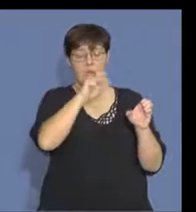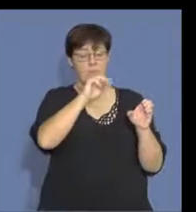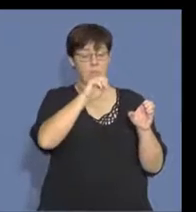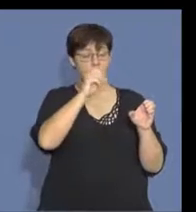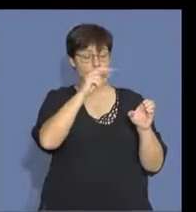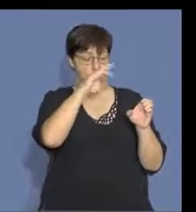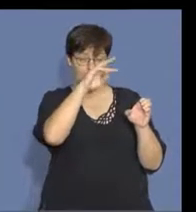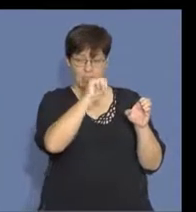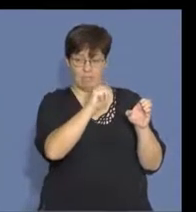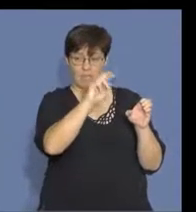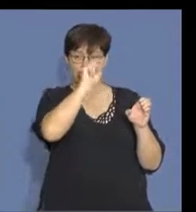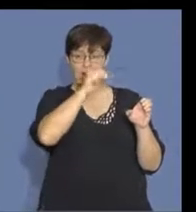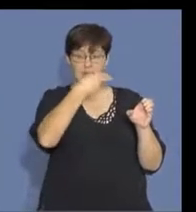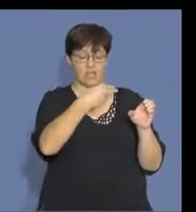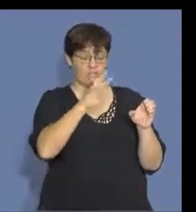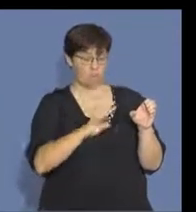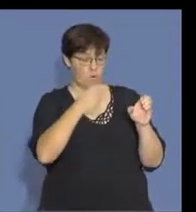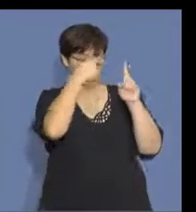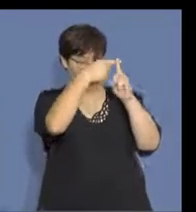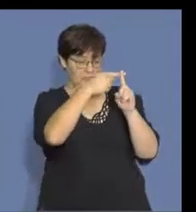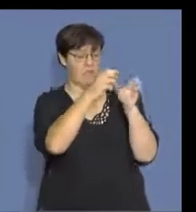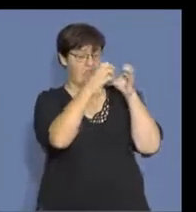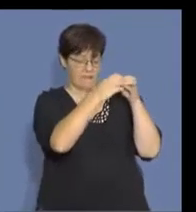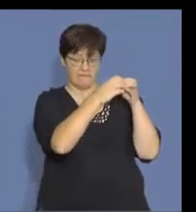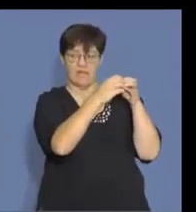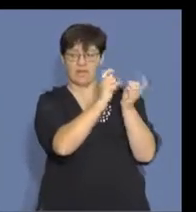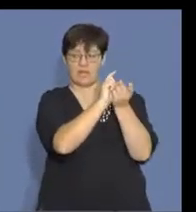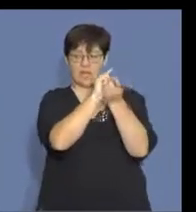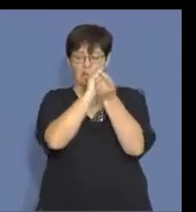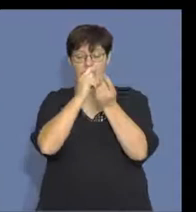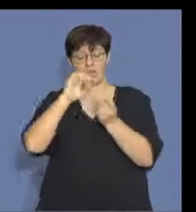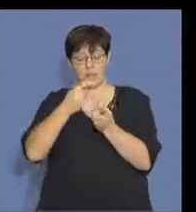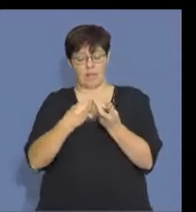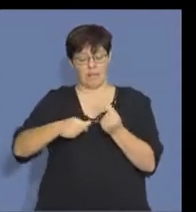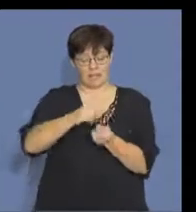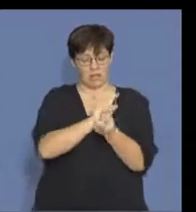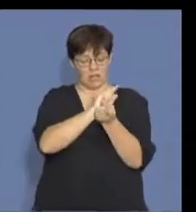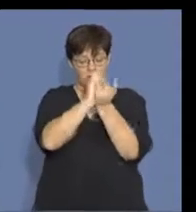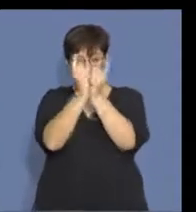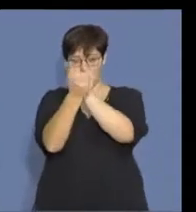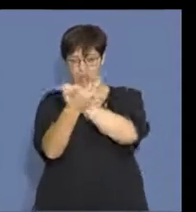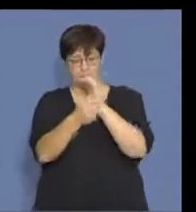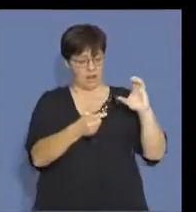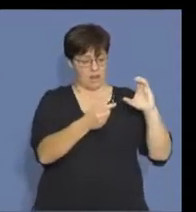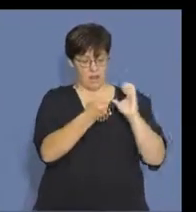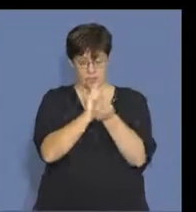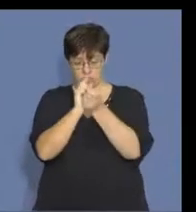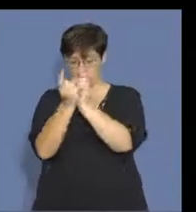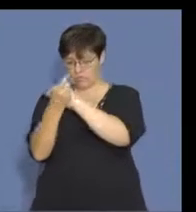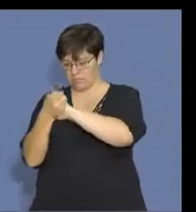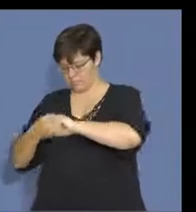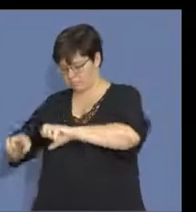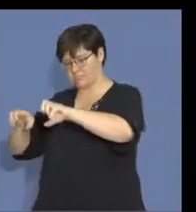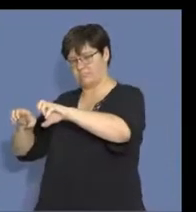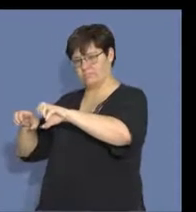into nitrates is called nitrification, converting into nitrates. These are called nitrifying bacteria. As